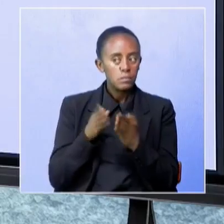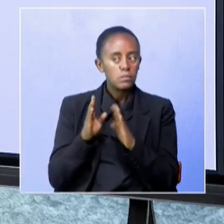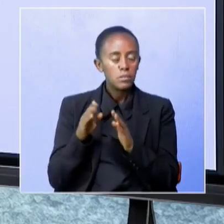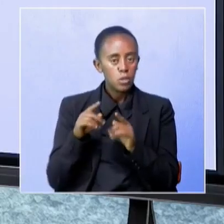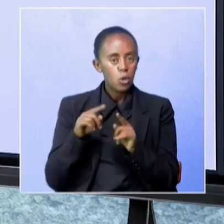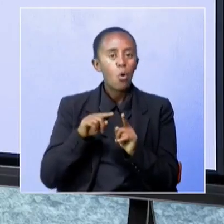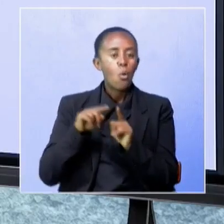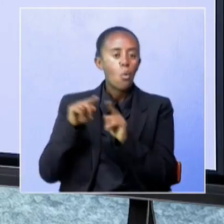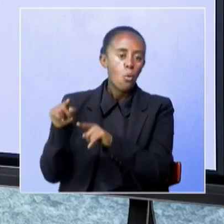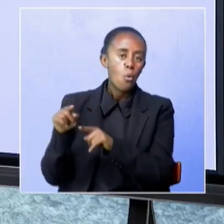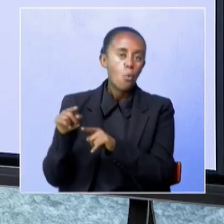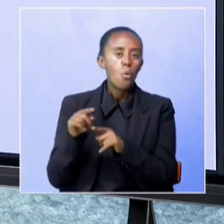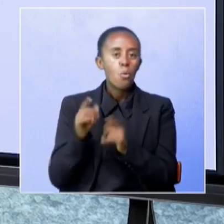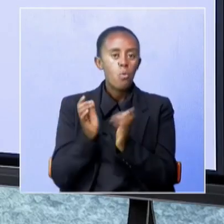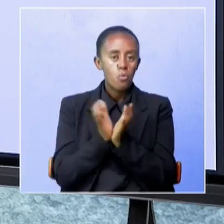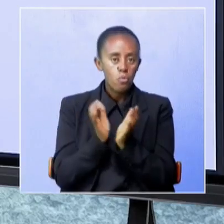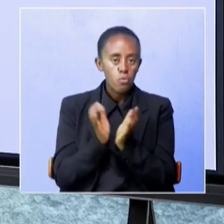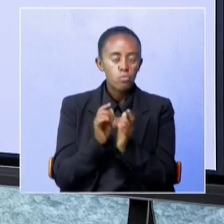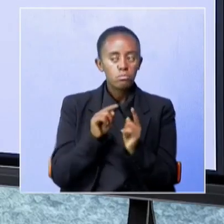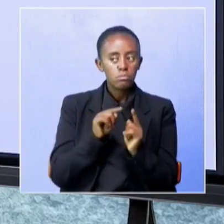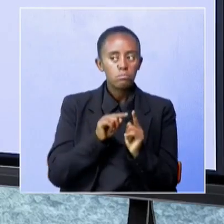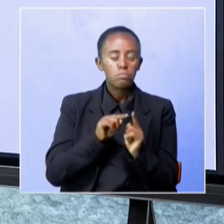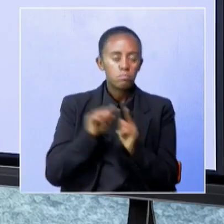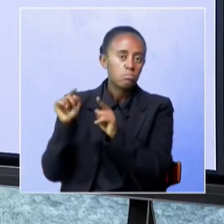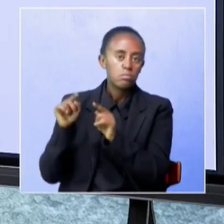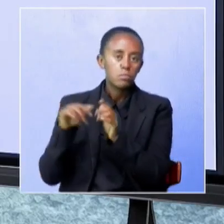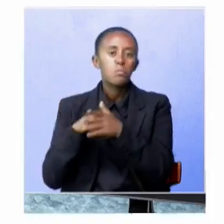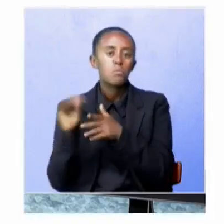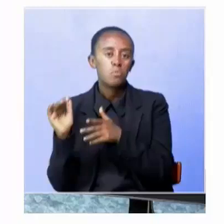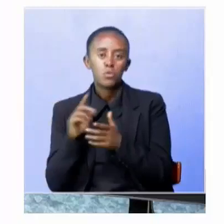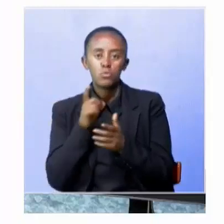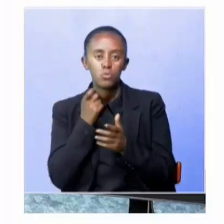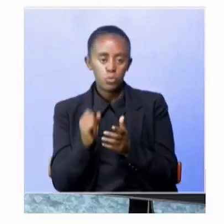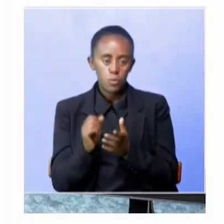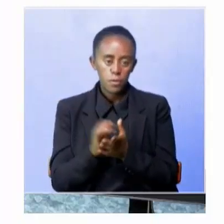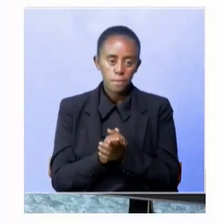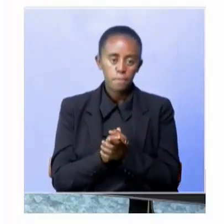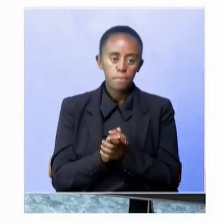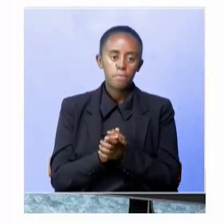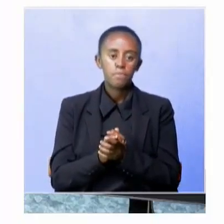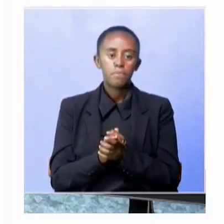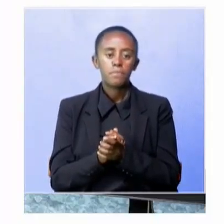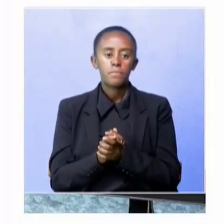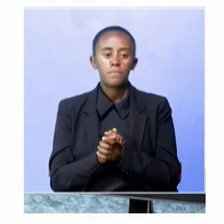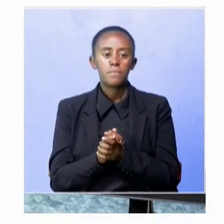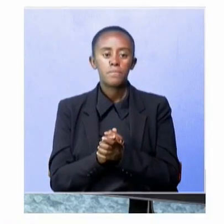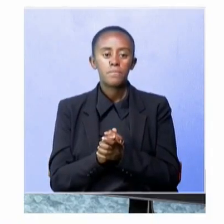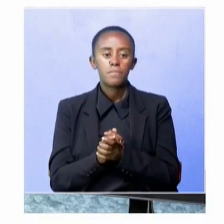his or her confinement. Okay, what other example can we give?